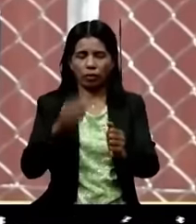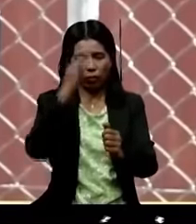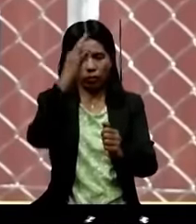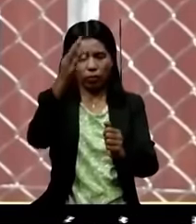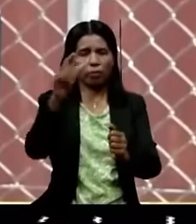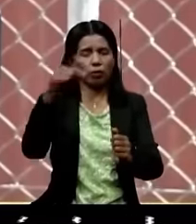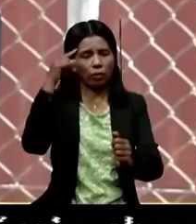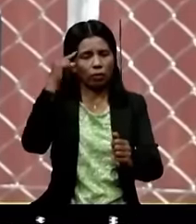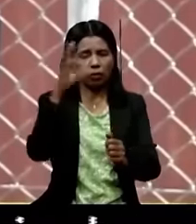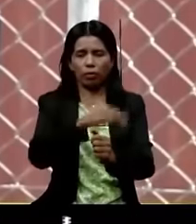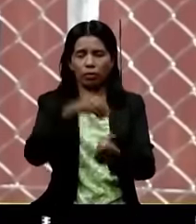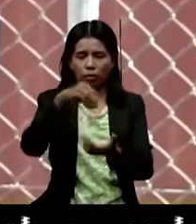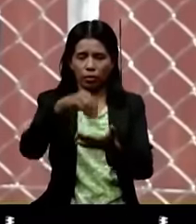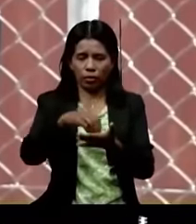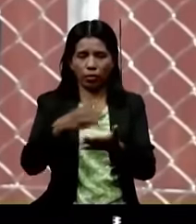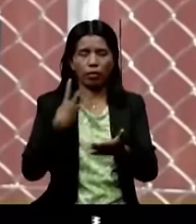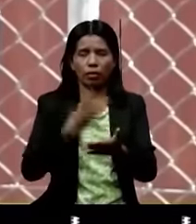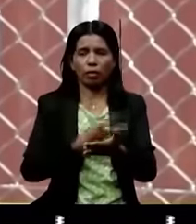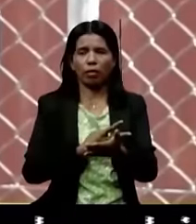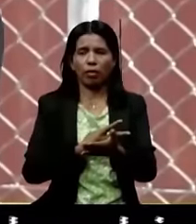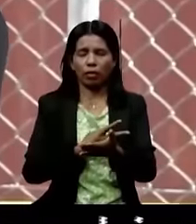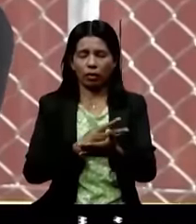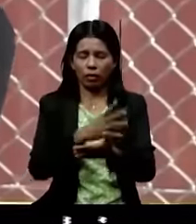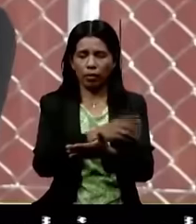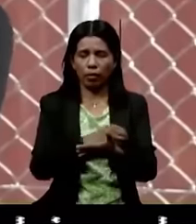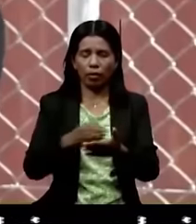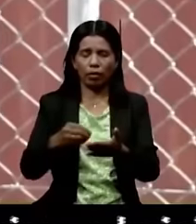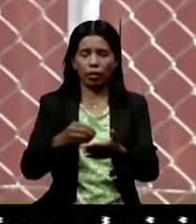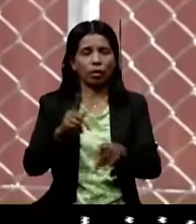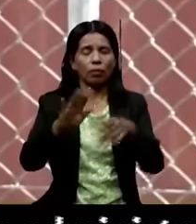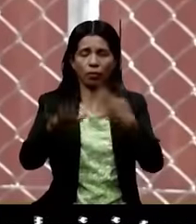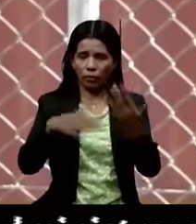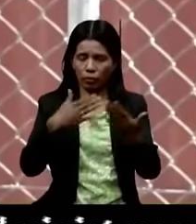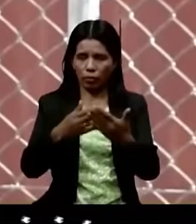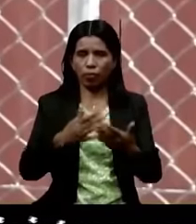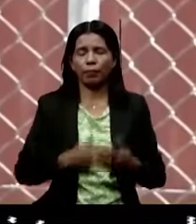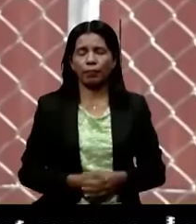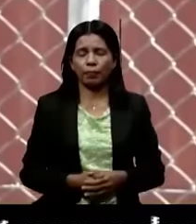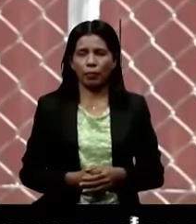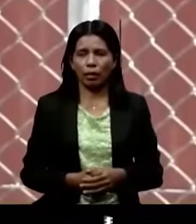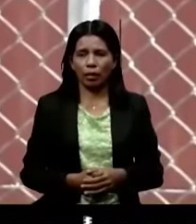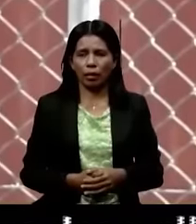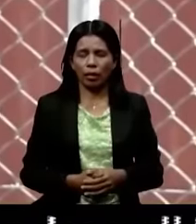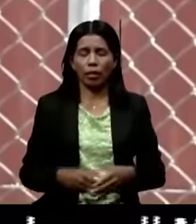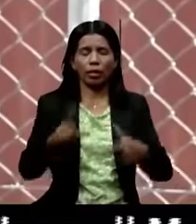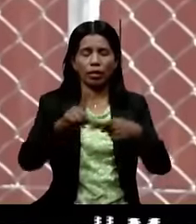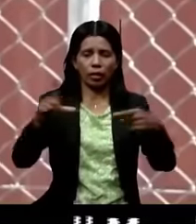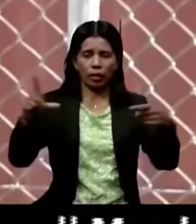Timorese. Distinguished guests, ladies and gentlemen, in line with the